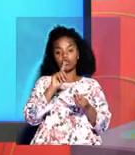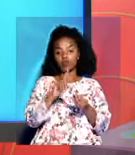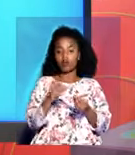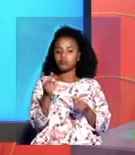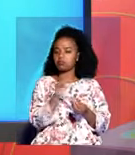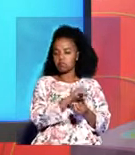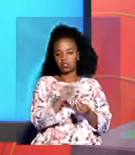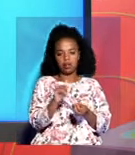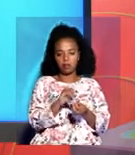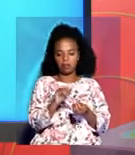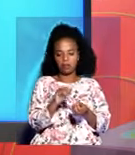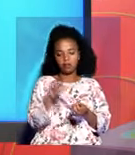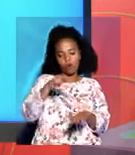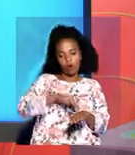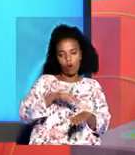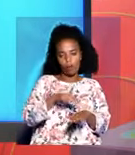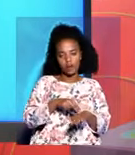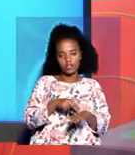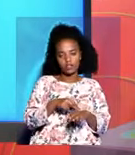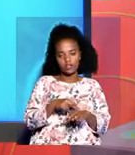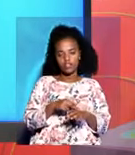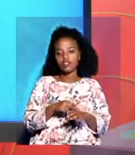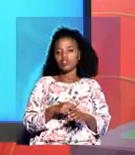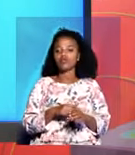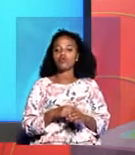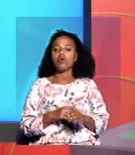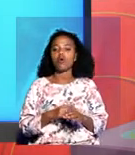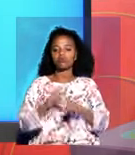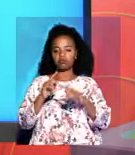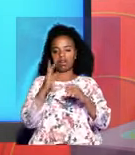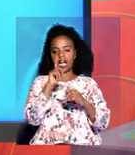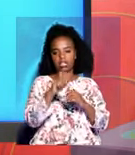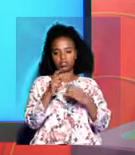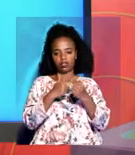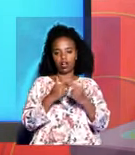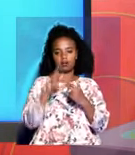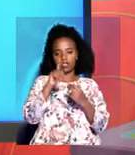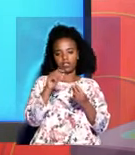also, we have as a common, you can take x plus 1.